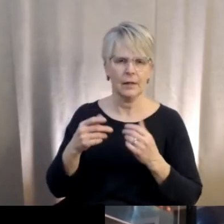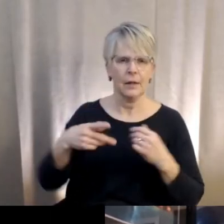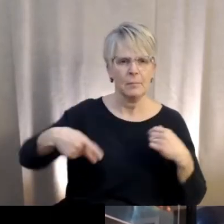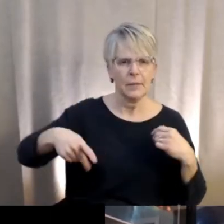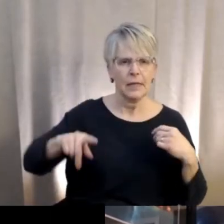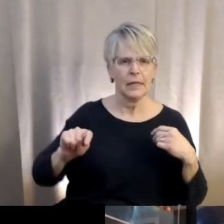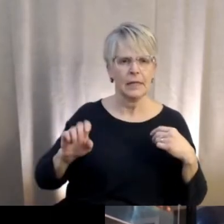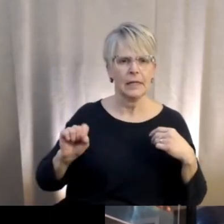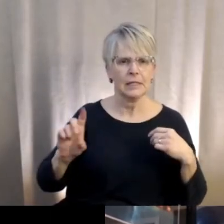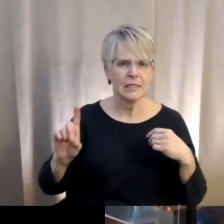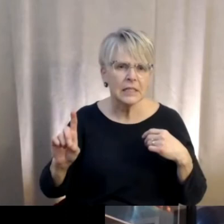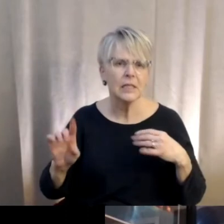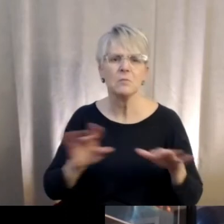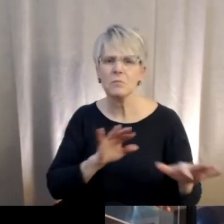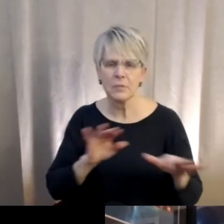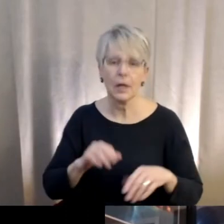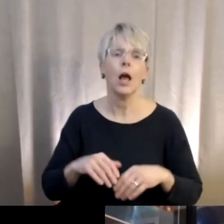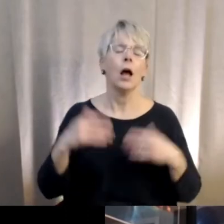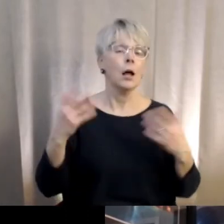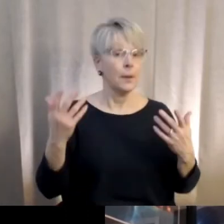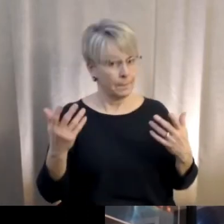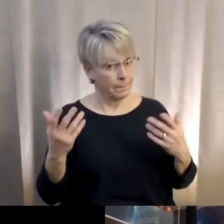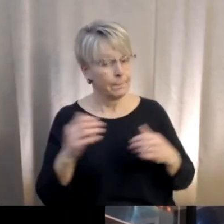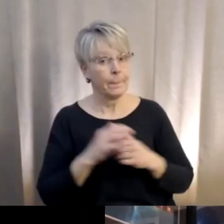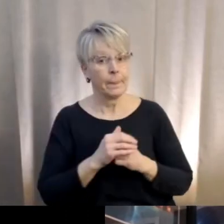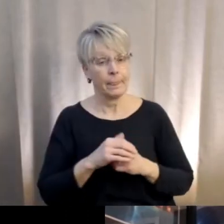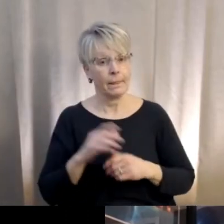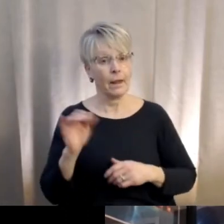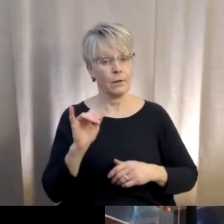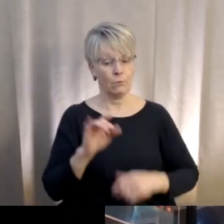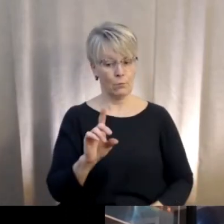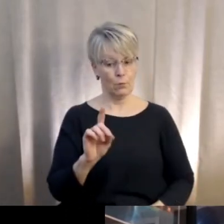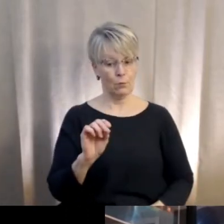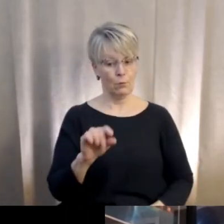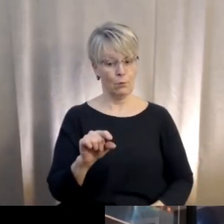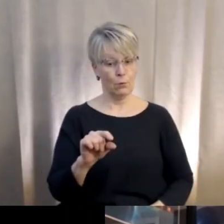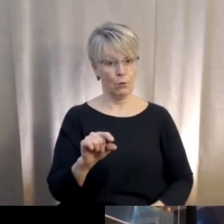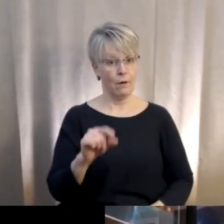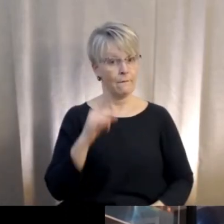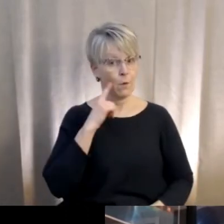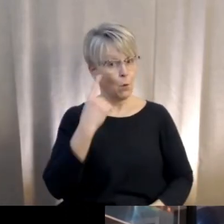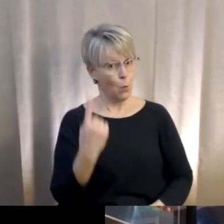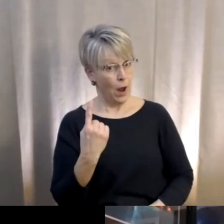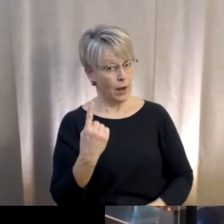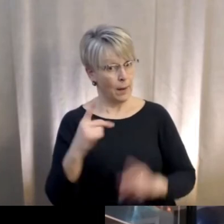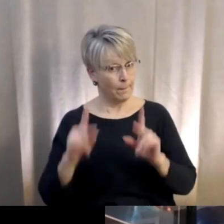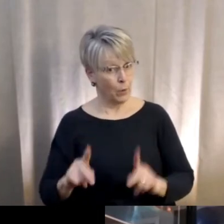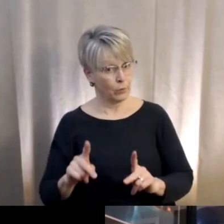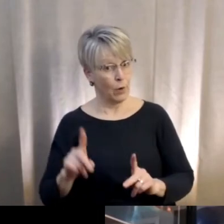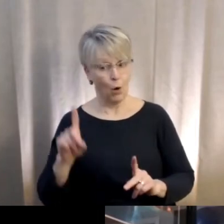another one. Well, the other thing being is the dog for one person or a few?